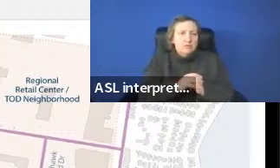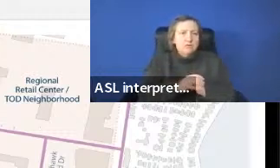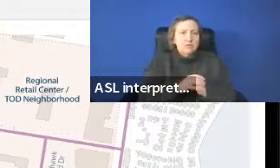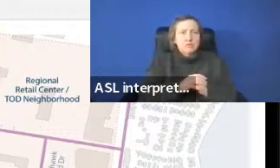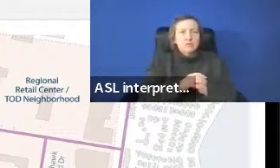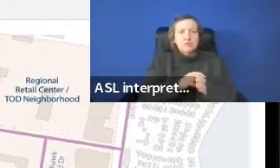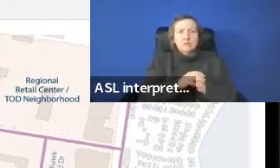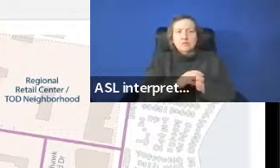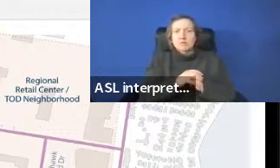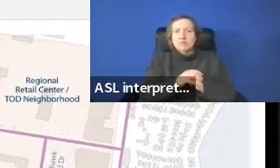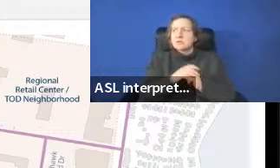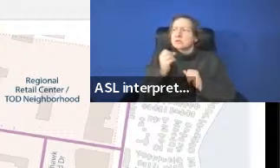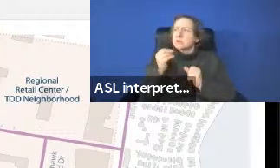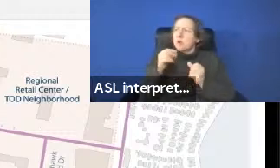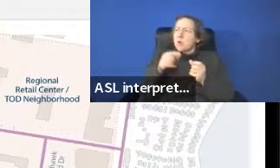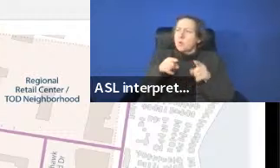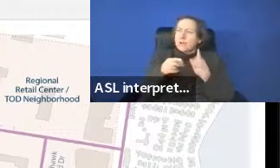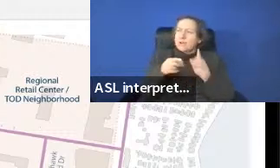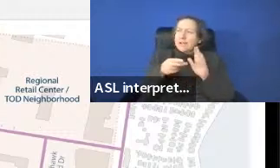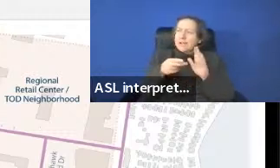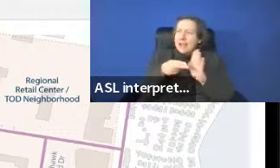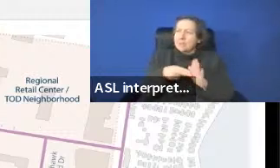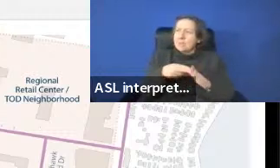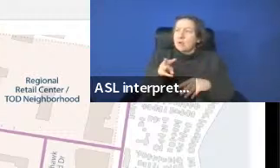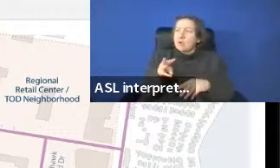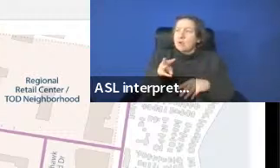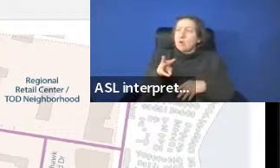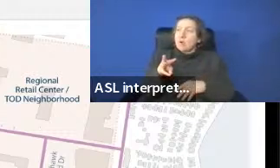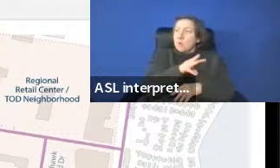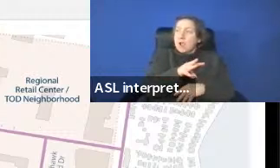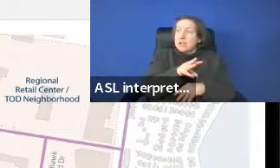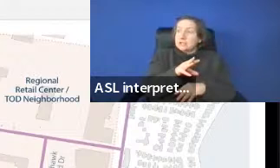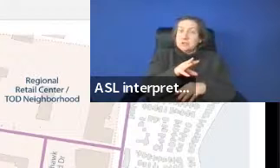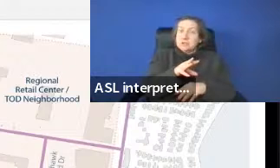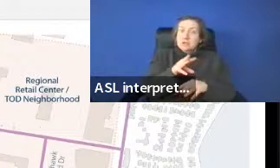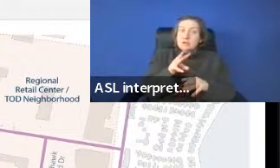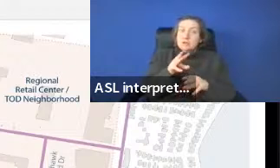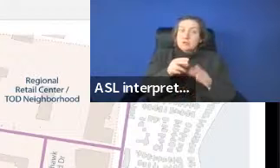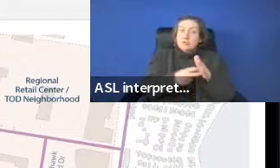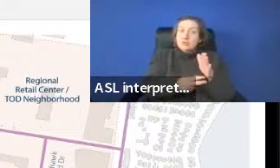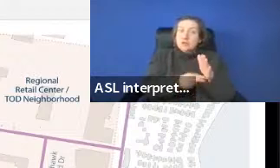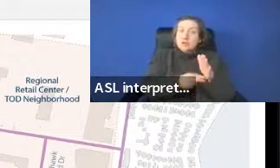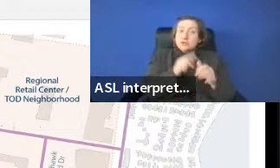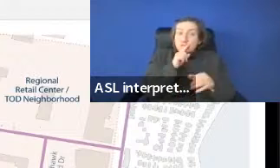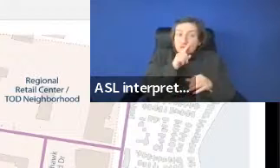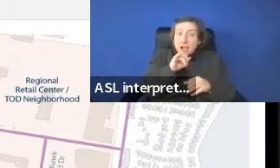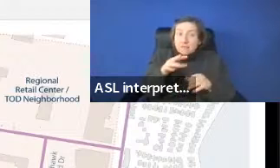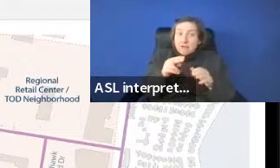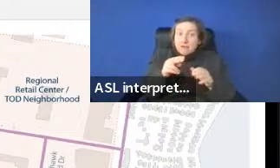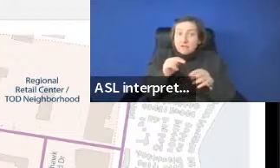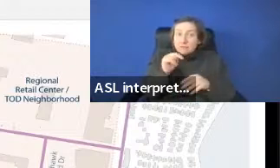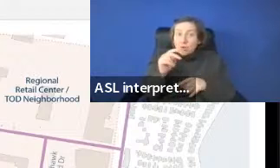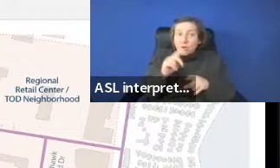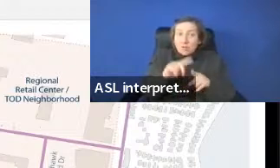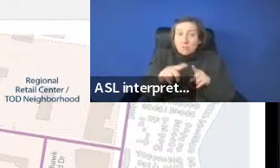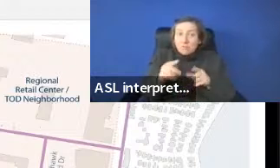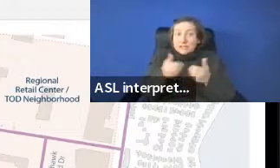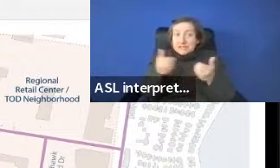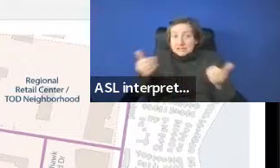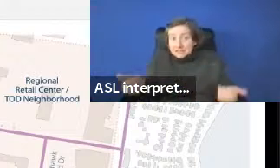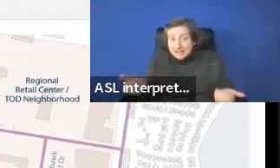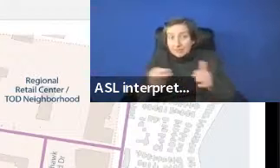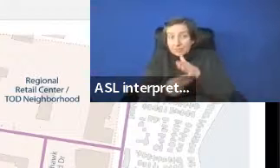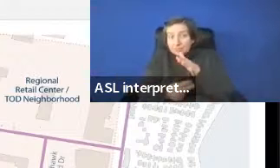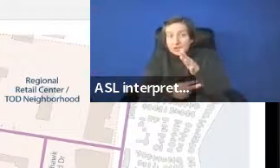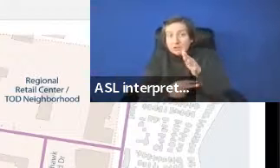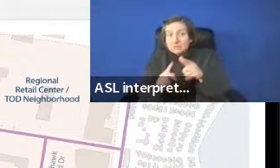So in labeling this, the West Arterial Bridge is really I-5 North, except it's a separate bridge, but that's how you get here.